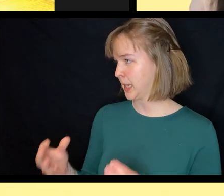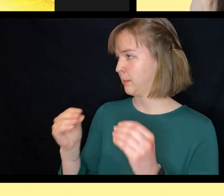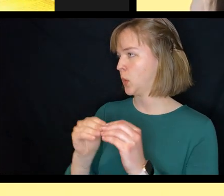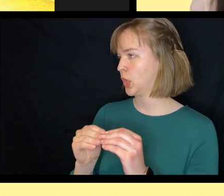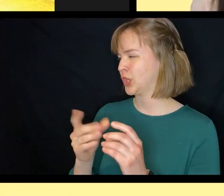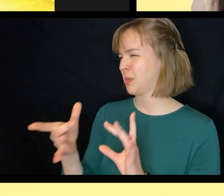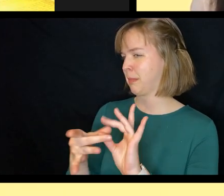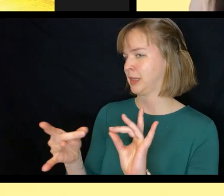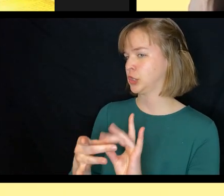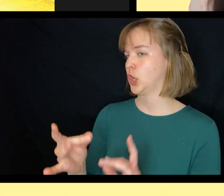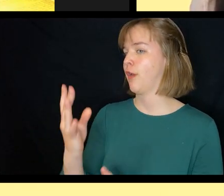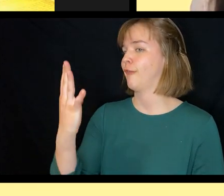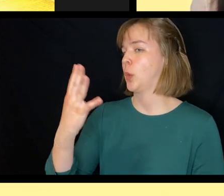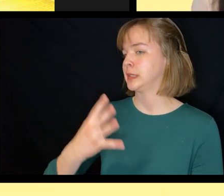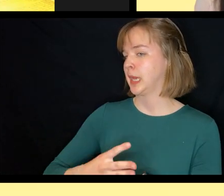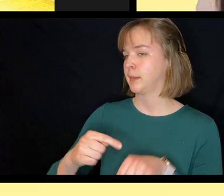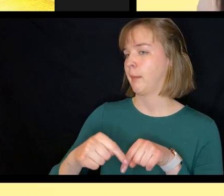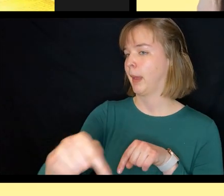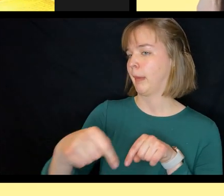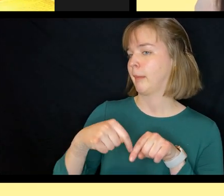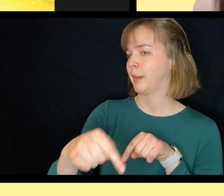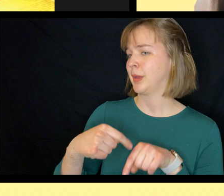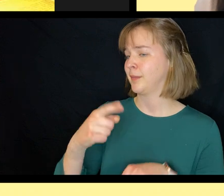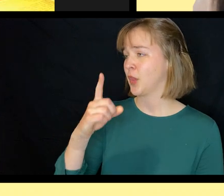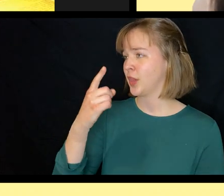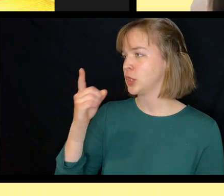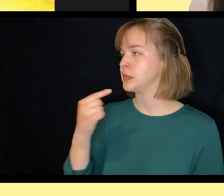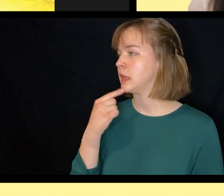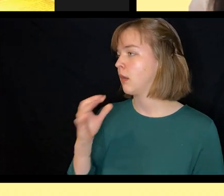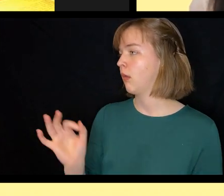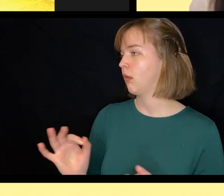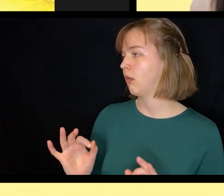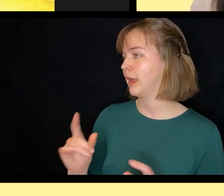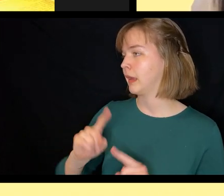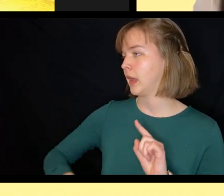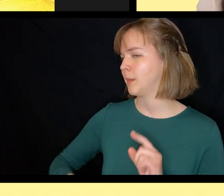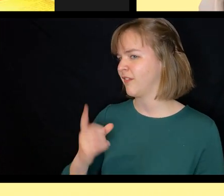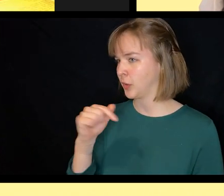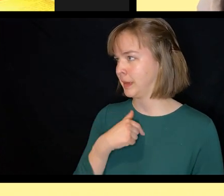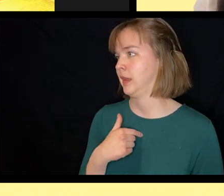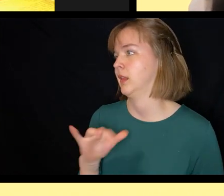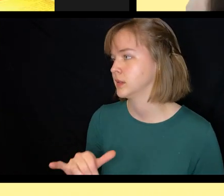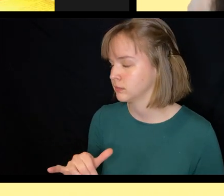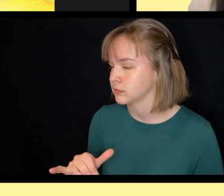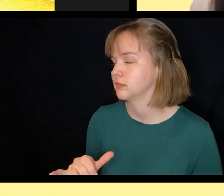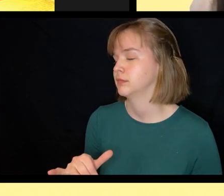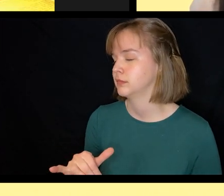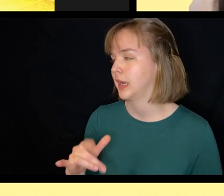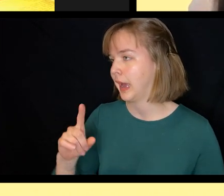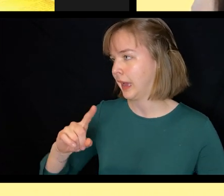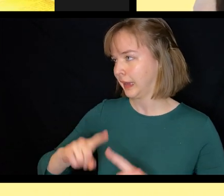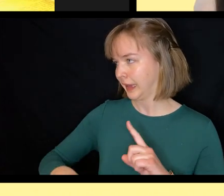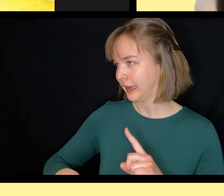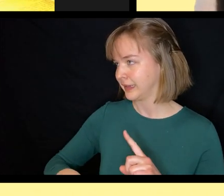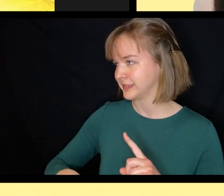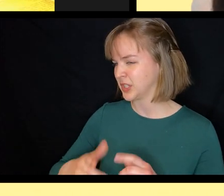trainings that you were going through? I know you said you could barely do 4 or 5 laps. I don't think I could do 4 or 5 laps. So how'd you get in